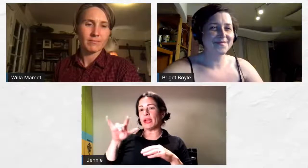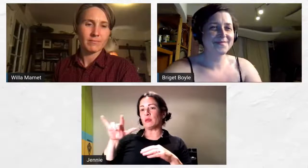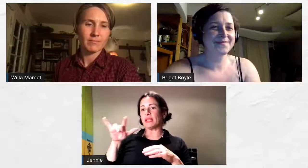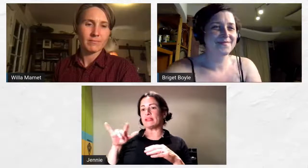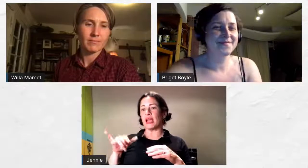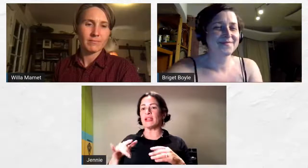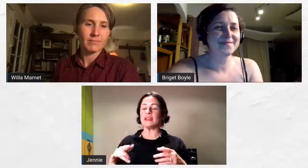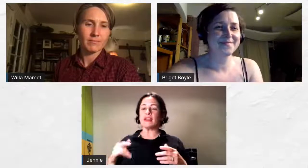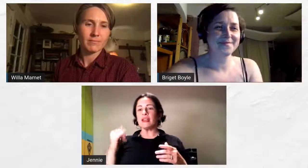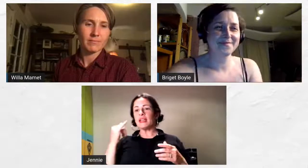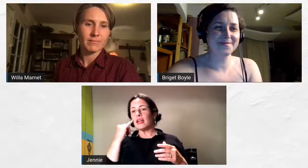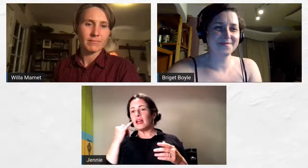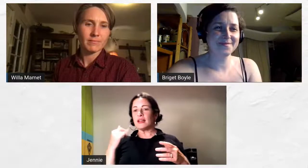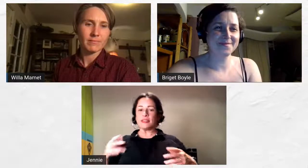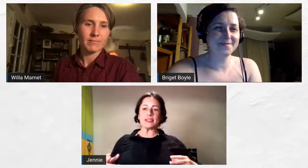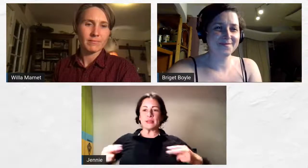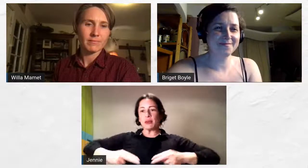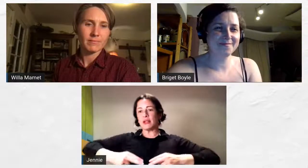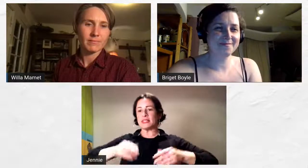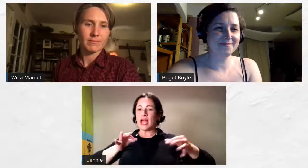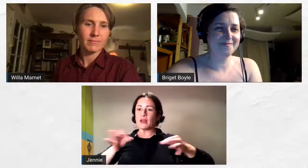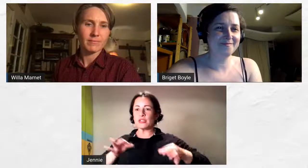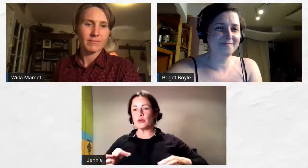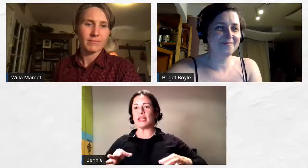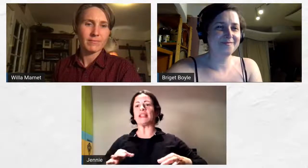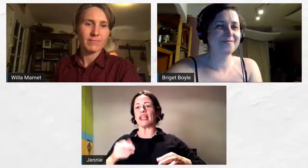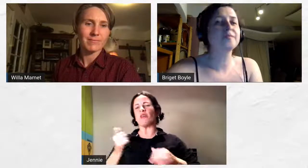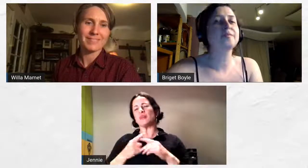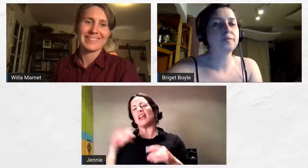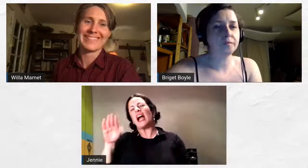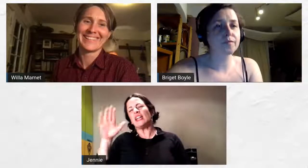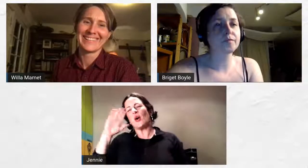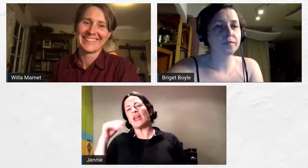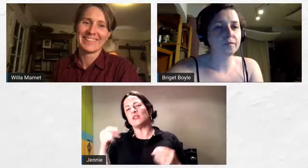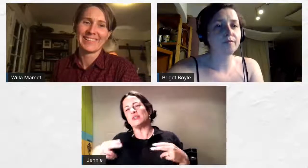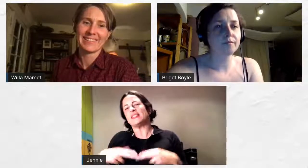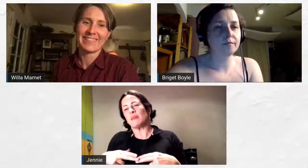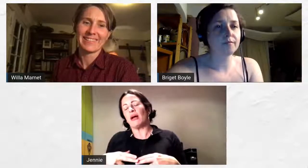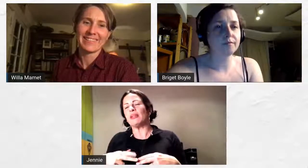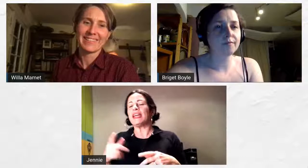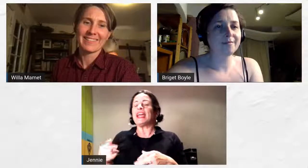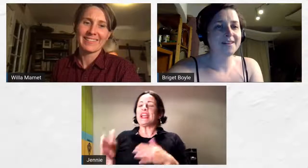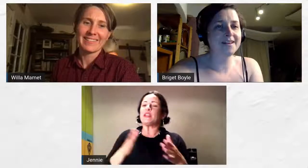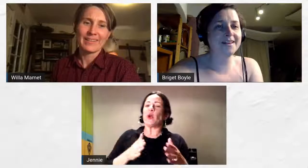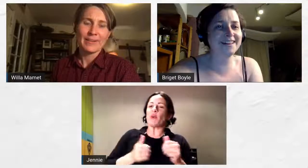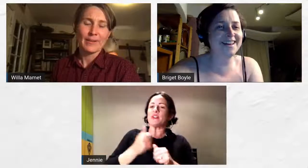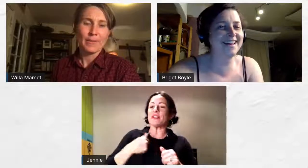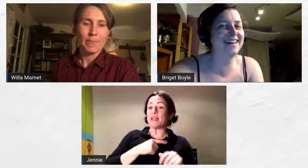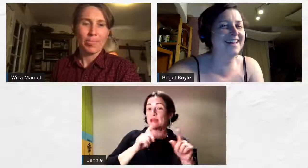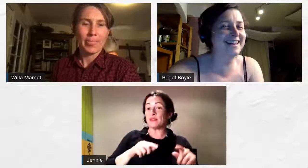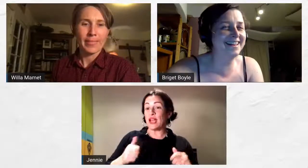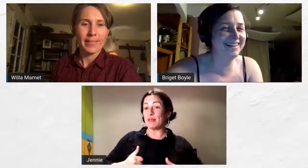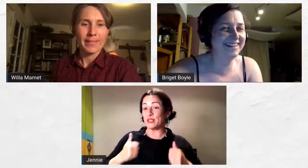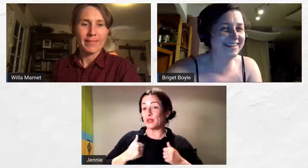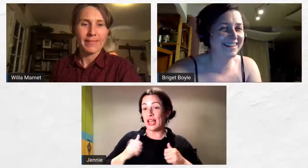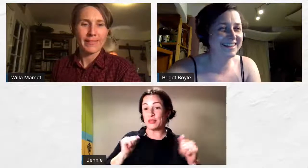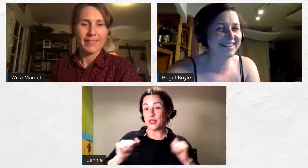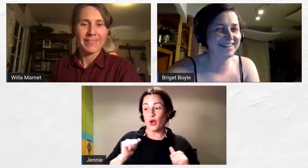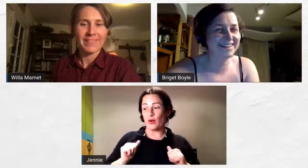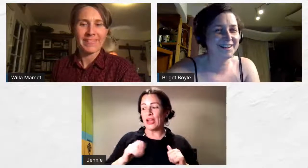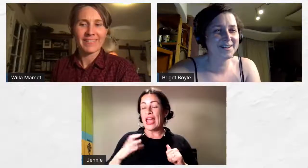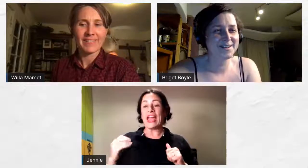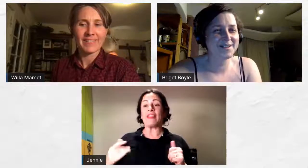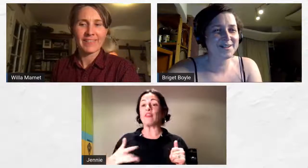announcement on the airplane, like the seatbelt and how to do it. Like everyone's like, I know how to do the seatbelt. You know, most of us have been to a